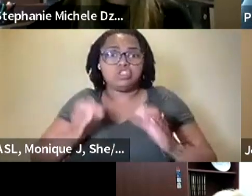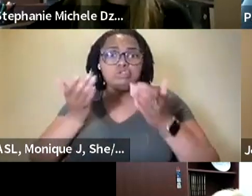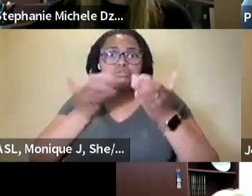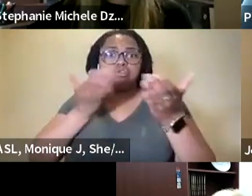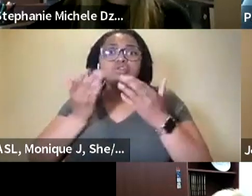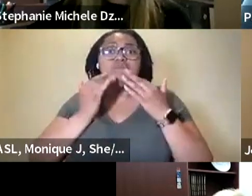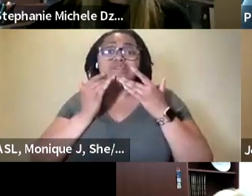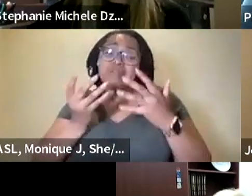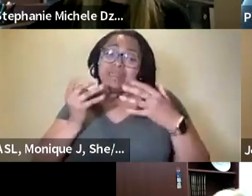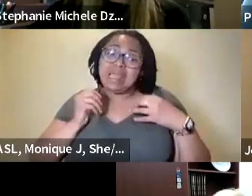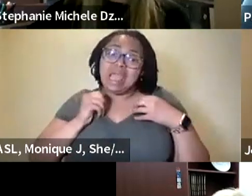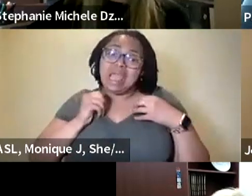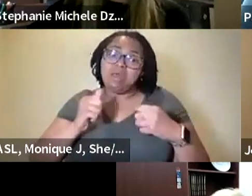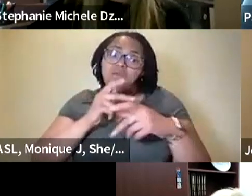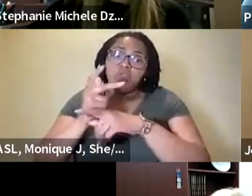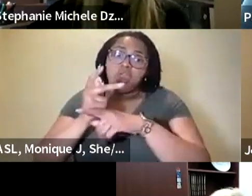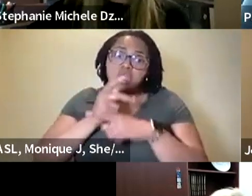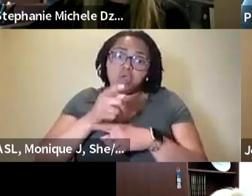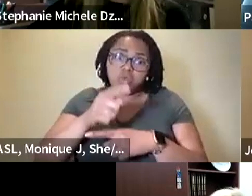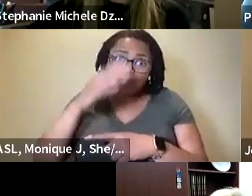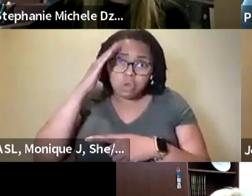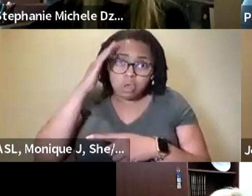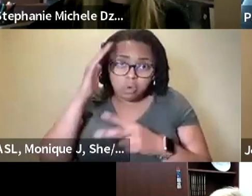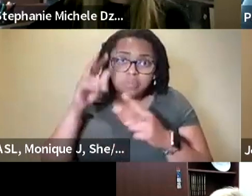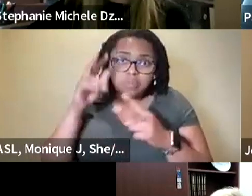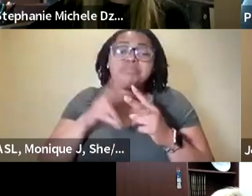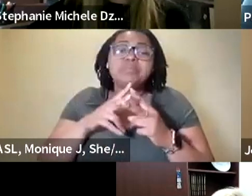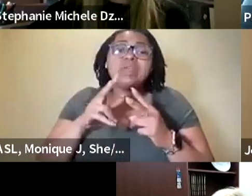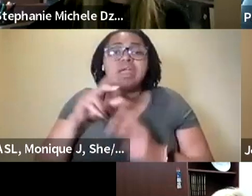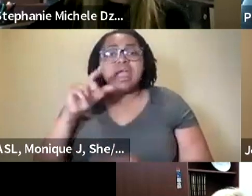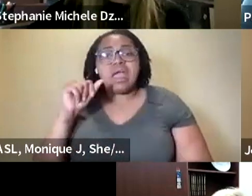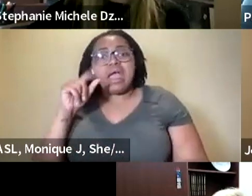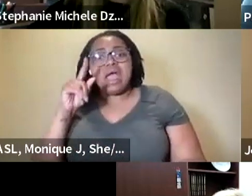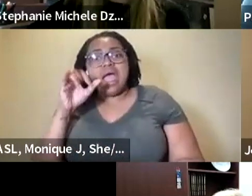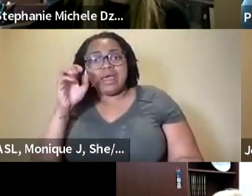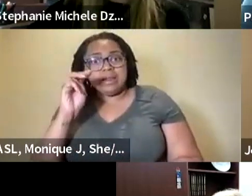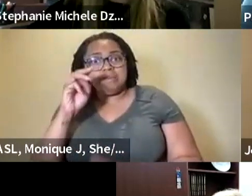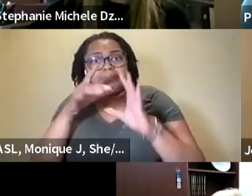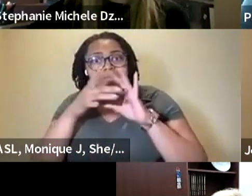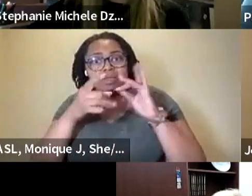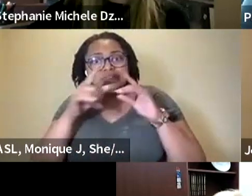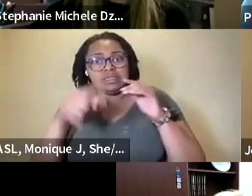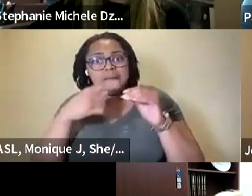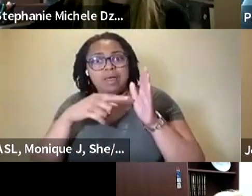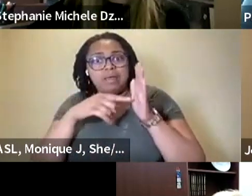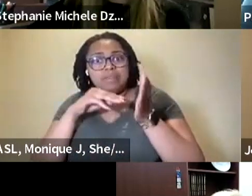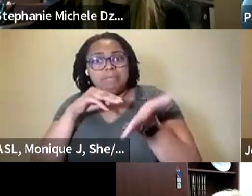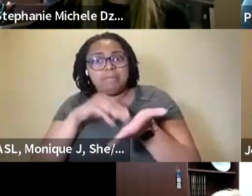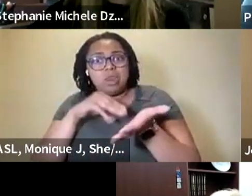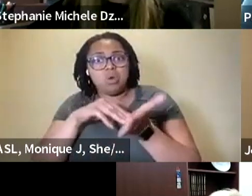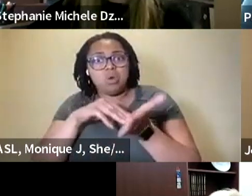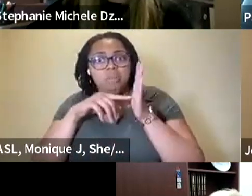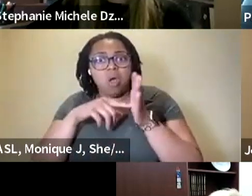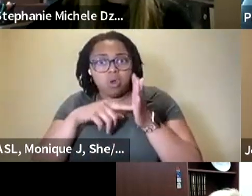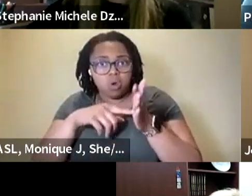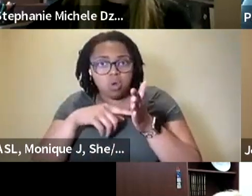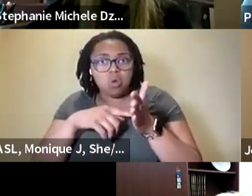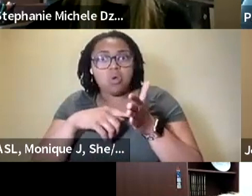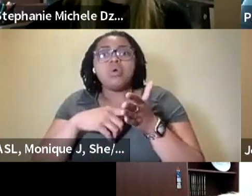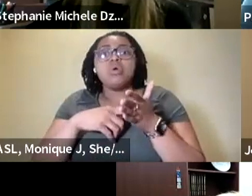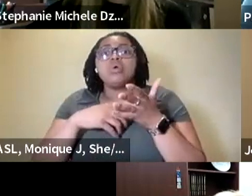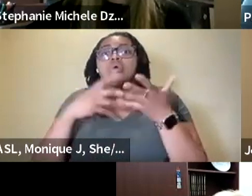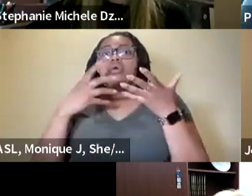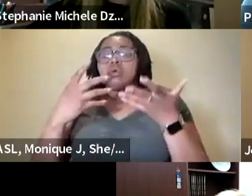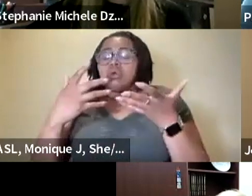know, Adam mentioned the medical model and things like that. And even when I go to a